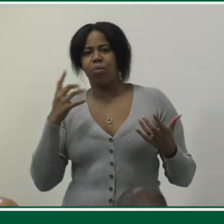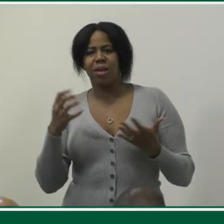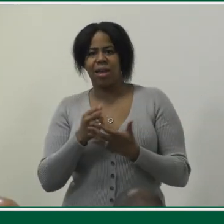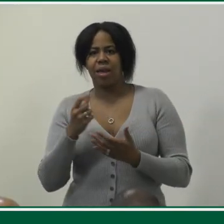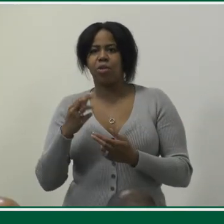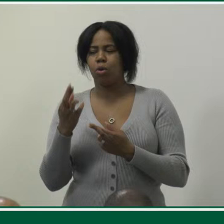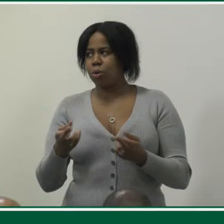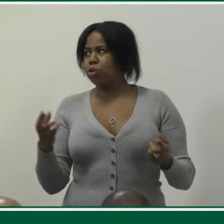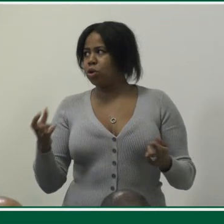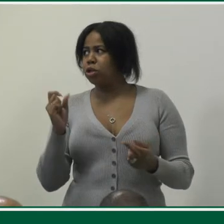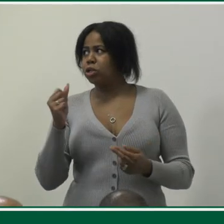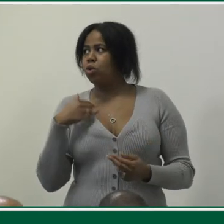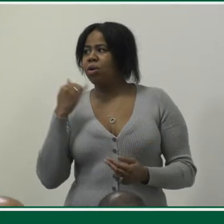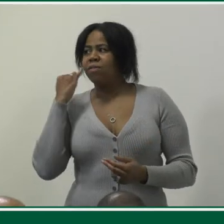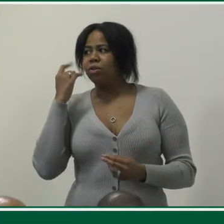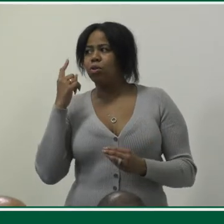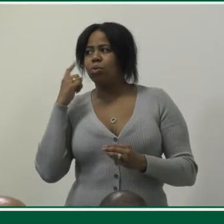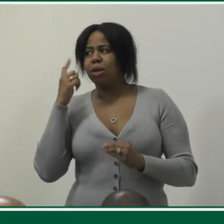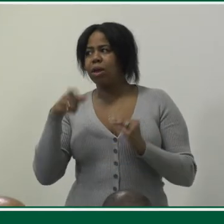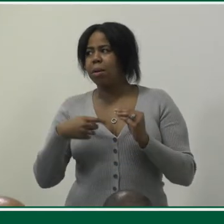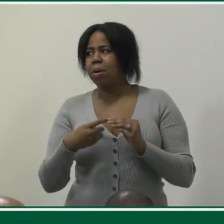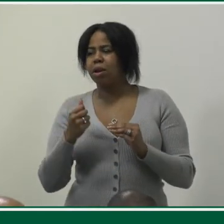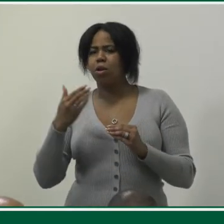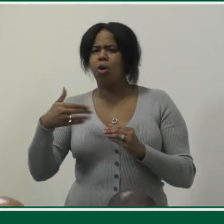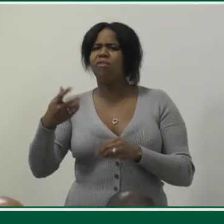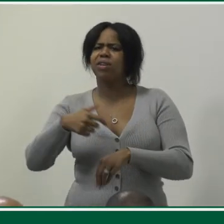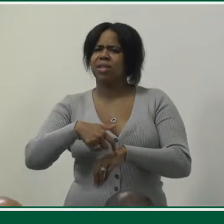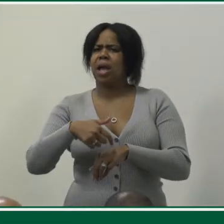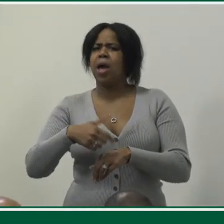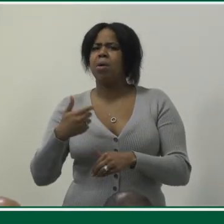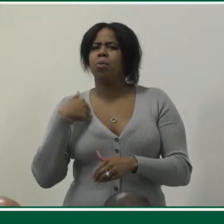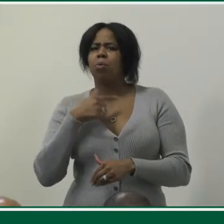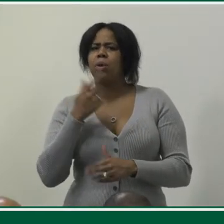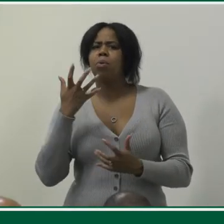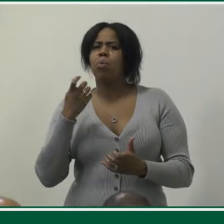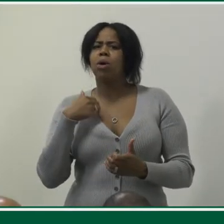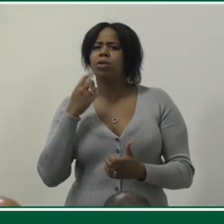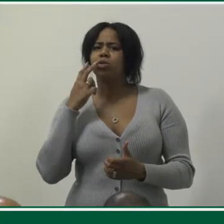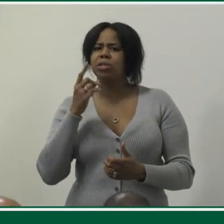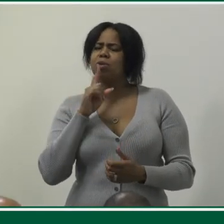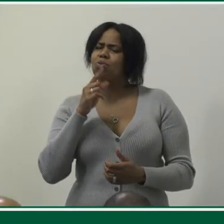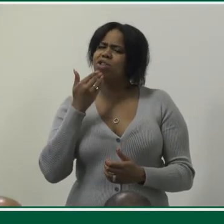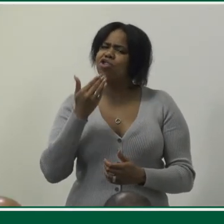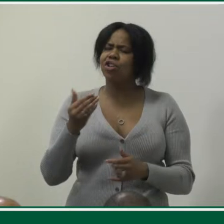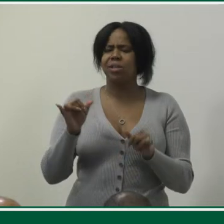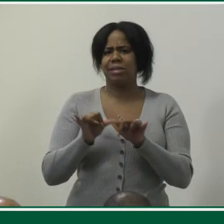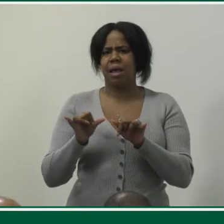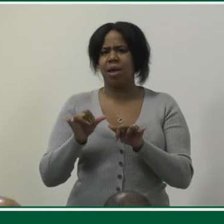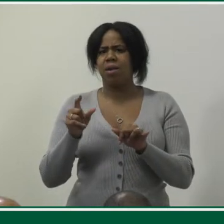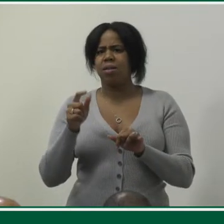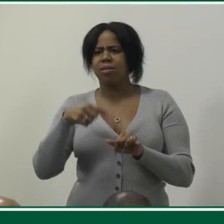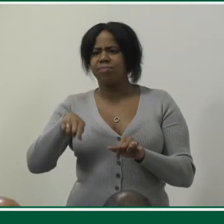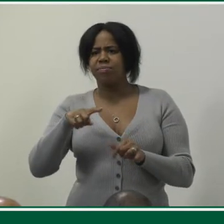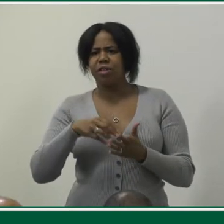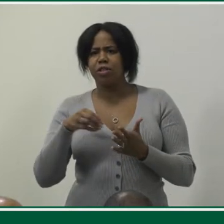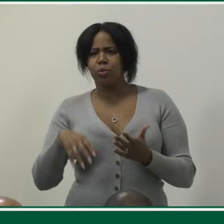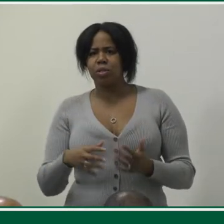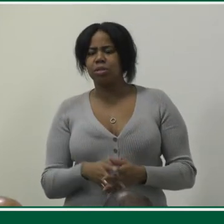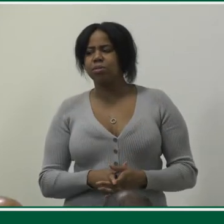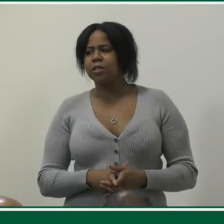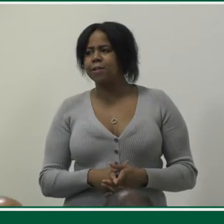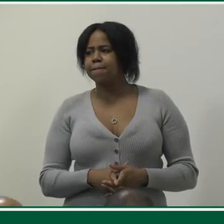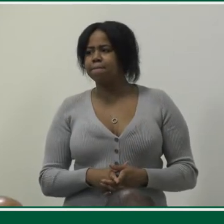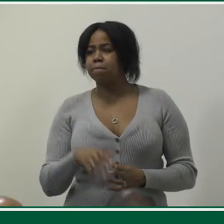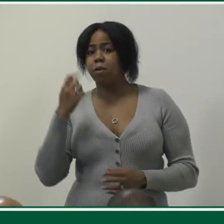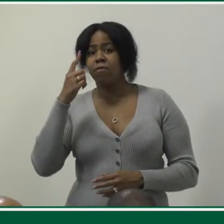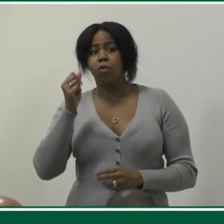And so if you think about it, over time, we're going to get to a pretty good size in terms of the experience. Now, for those